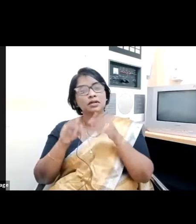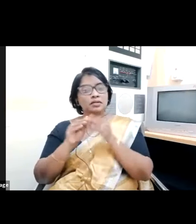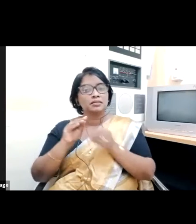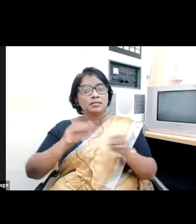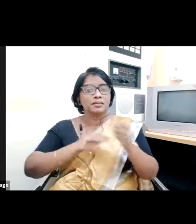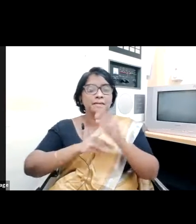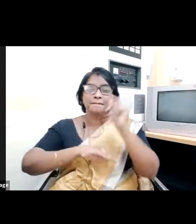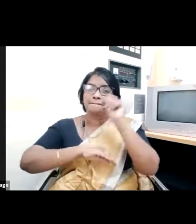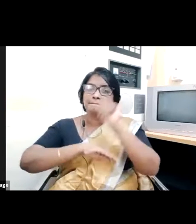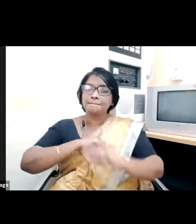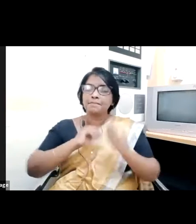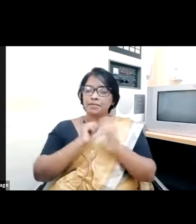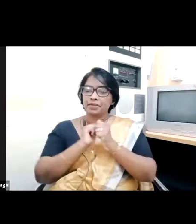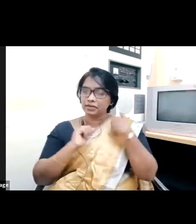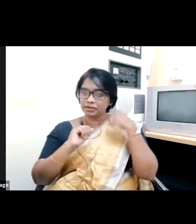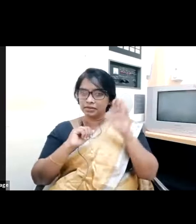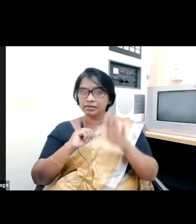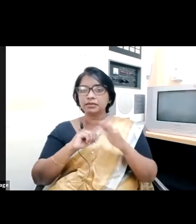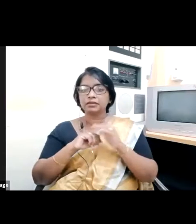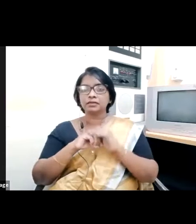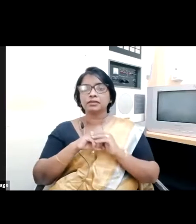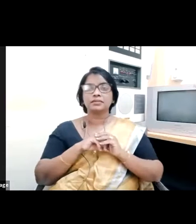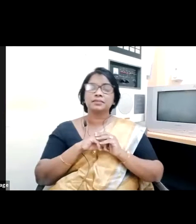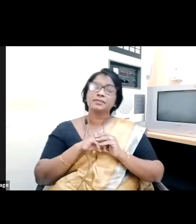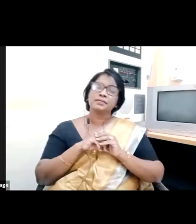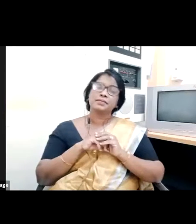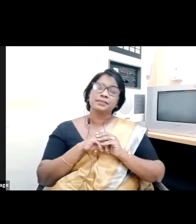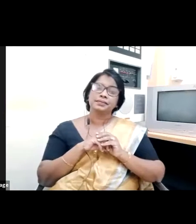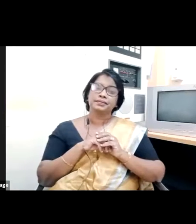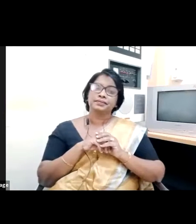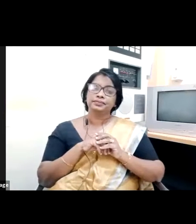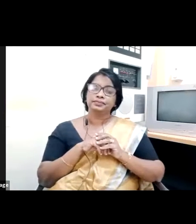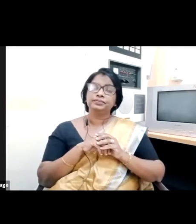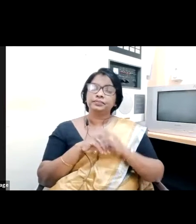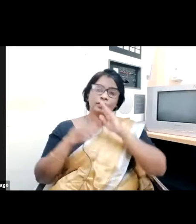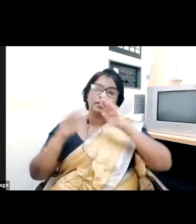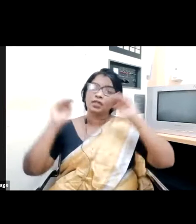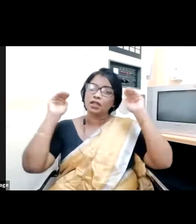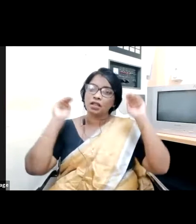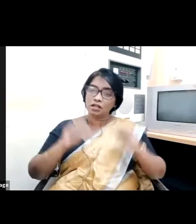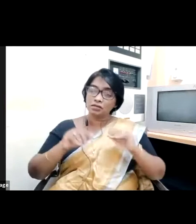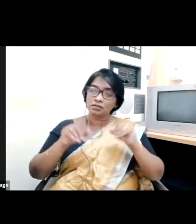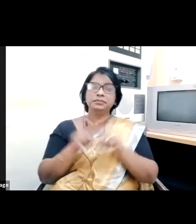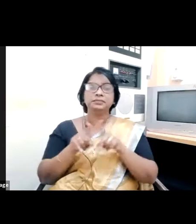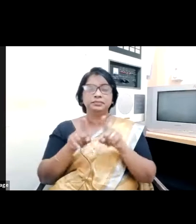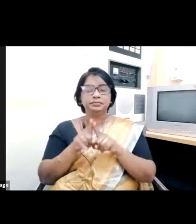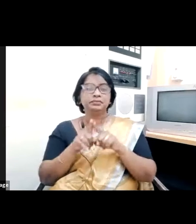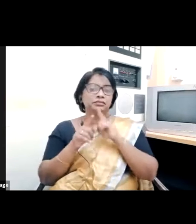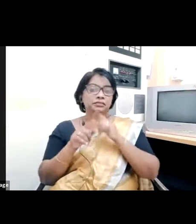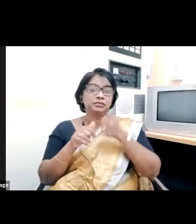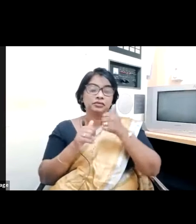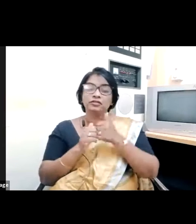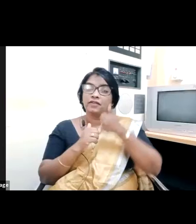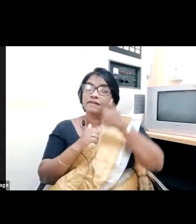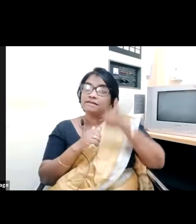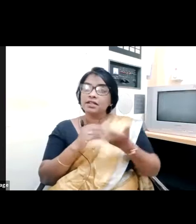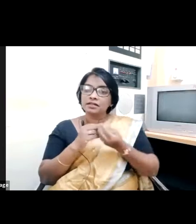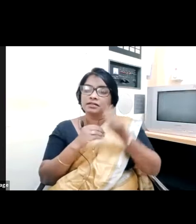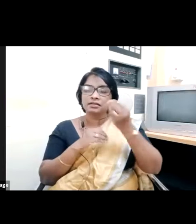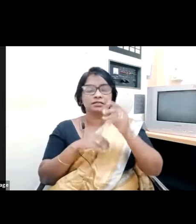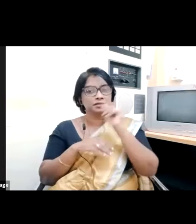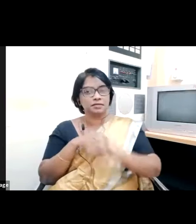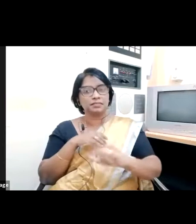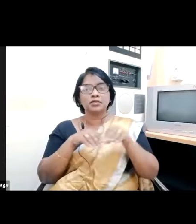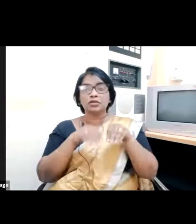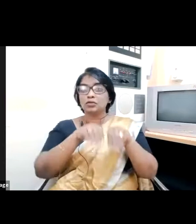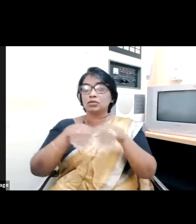creating value. Because ours is an agricultural enterprise, we concentrate a lot on adaptation